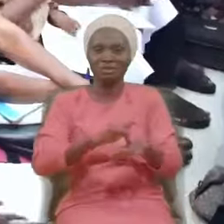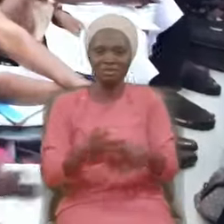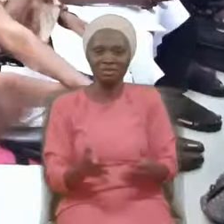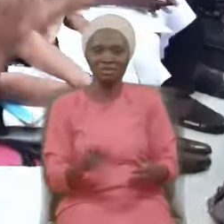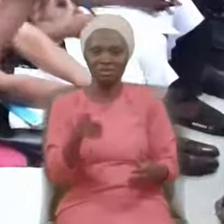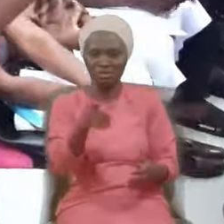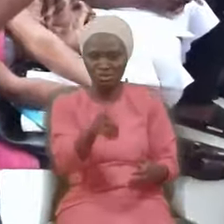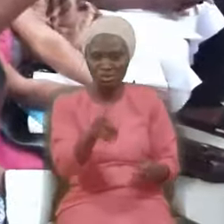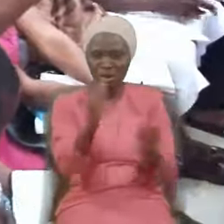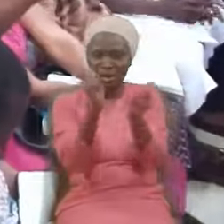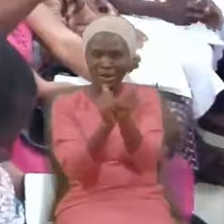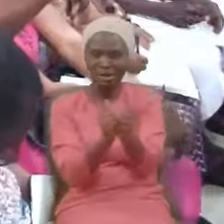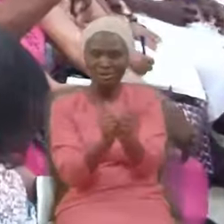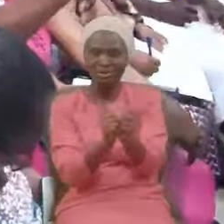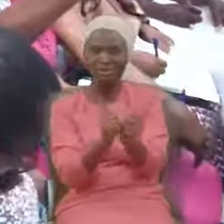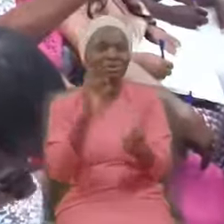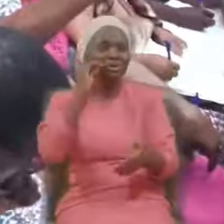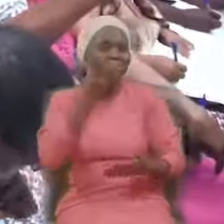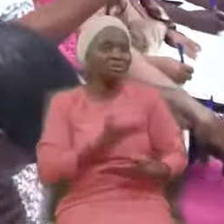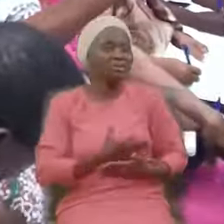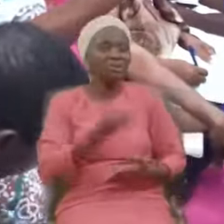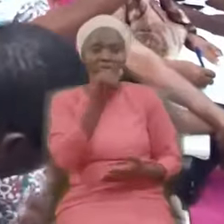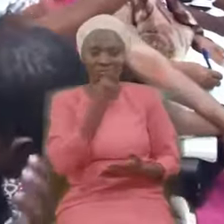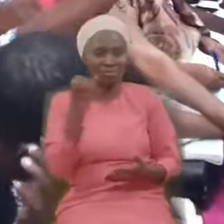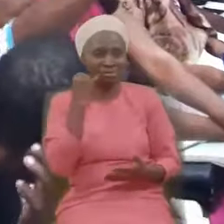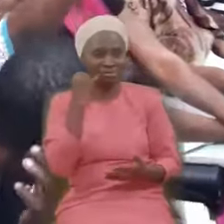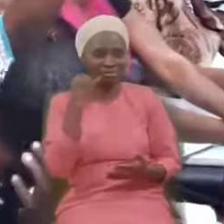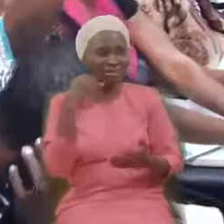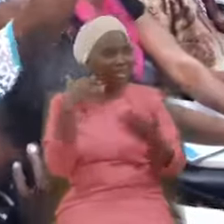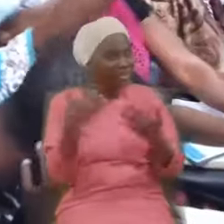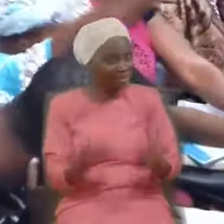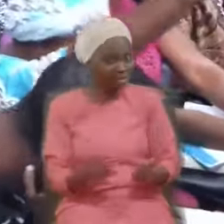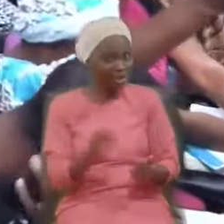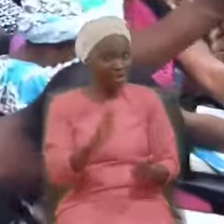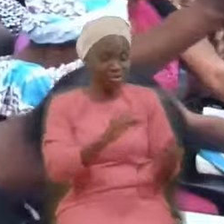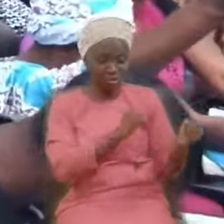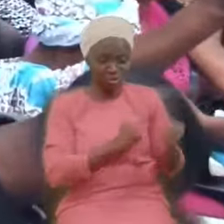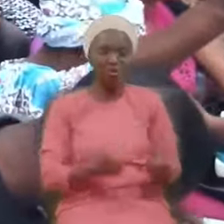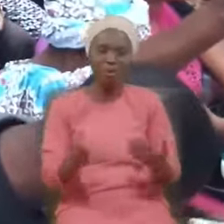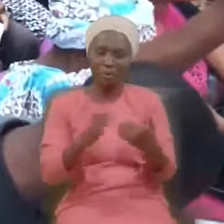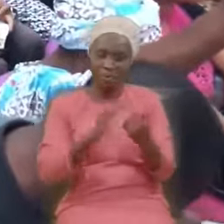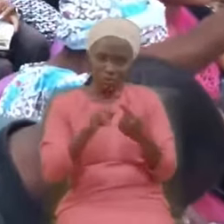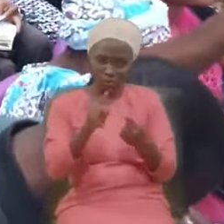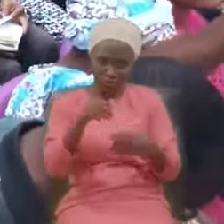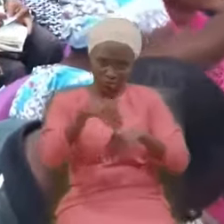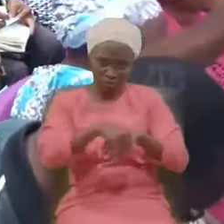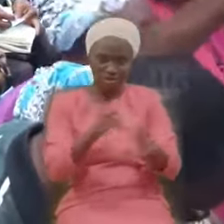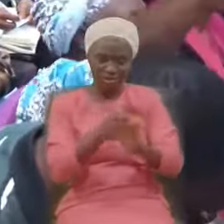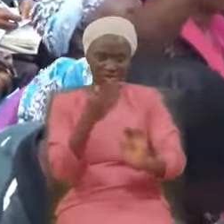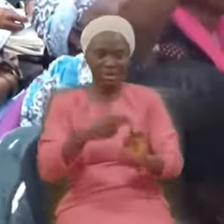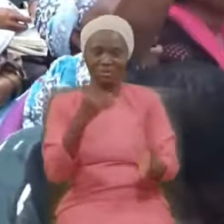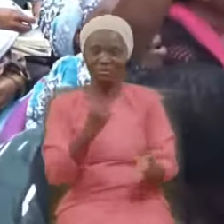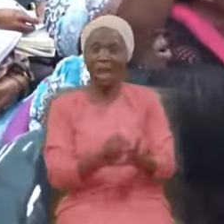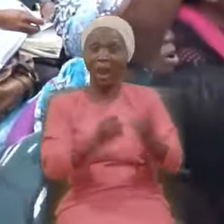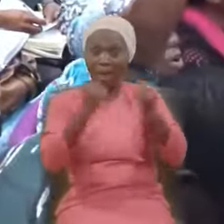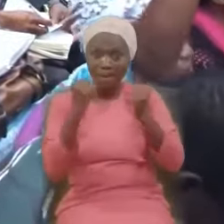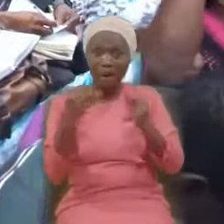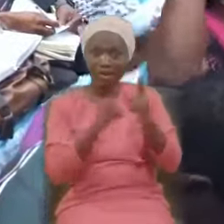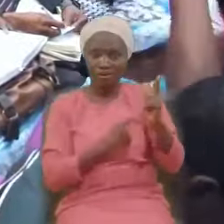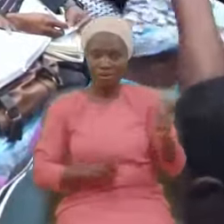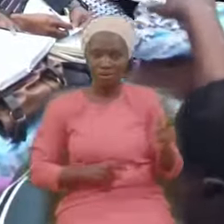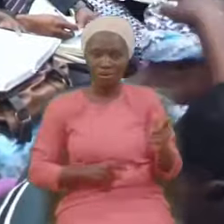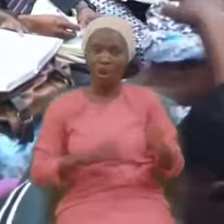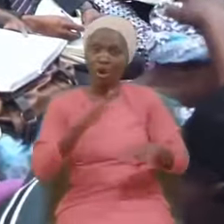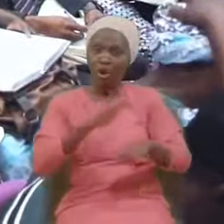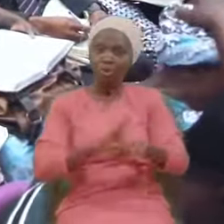today. Your strength is coming back today. The power of the Lord upon your life is coming back